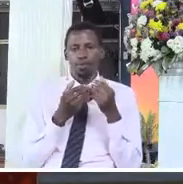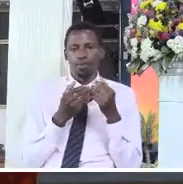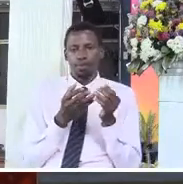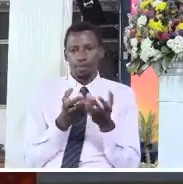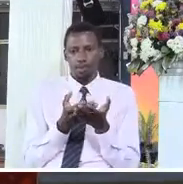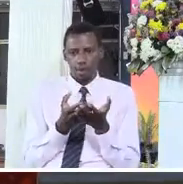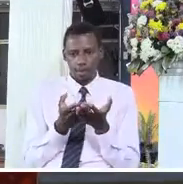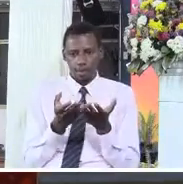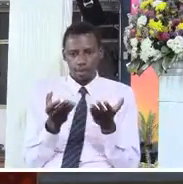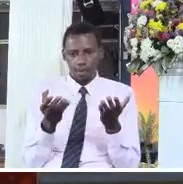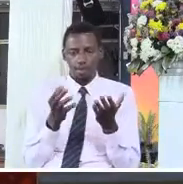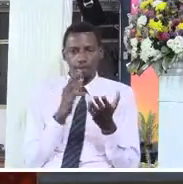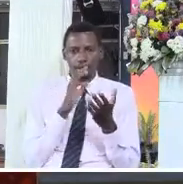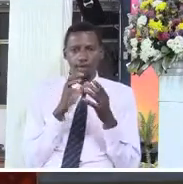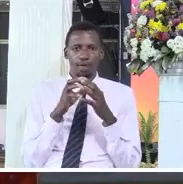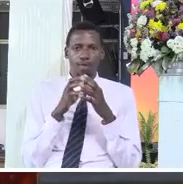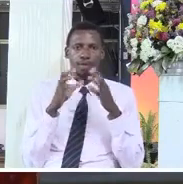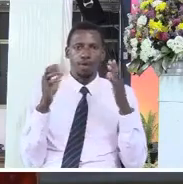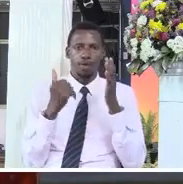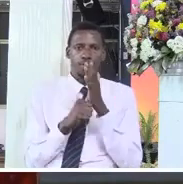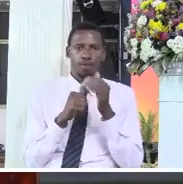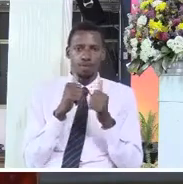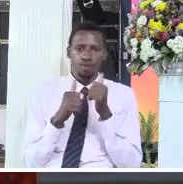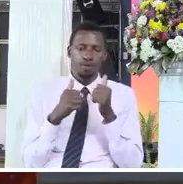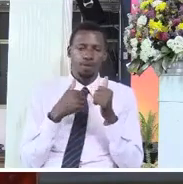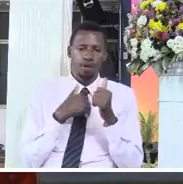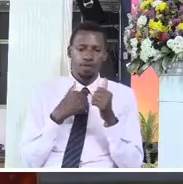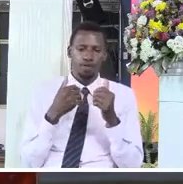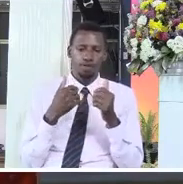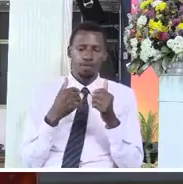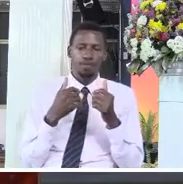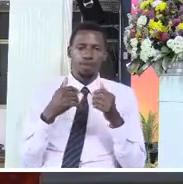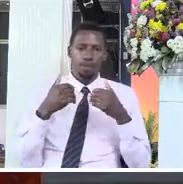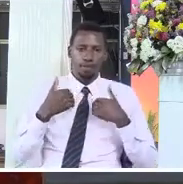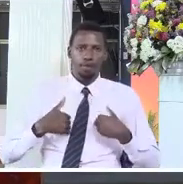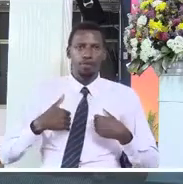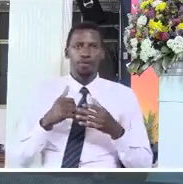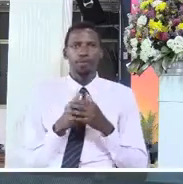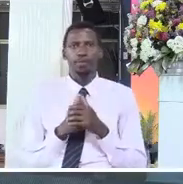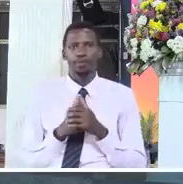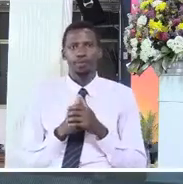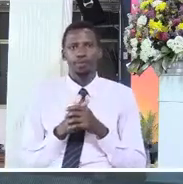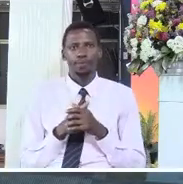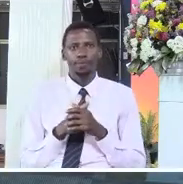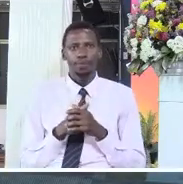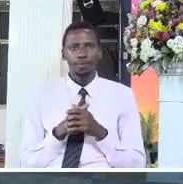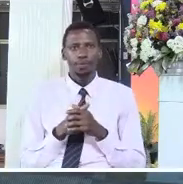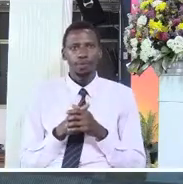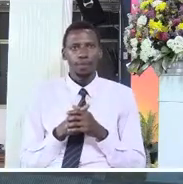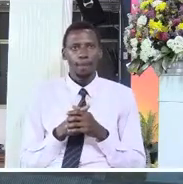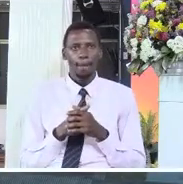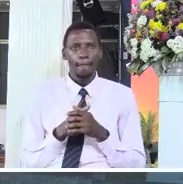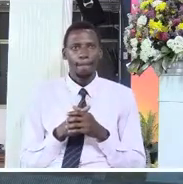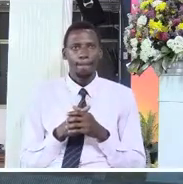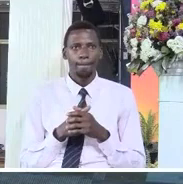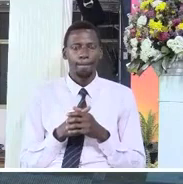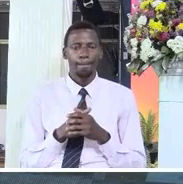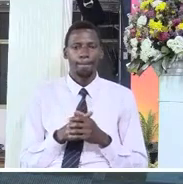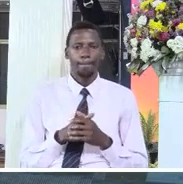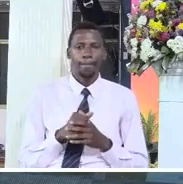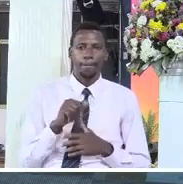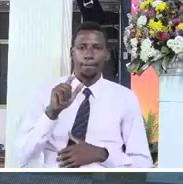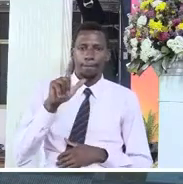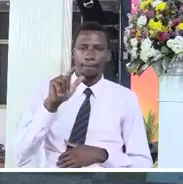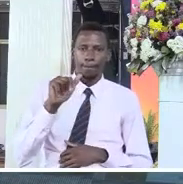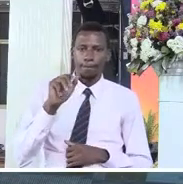two major problems that I have faced personally. Yeah. Thank you, Natalie. Lamek, your